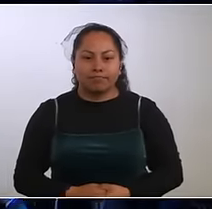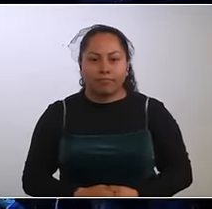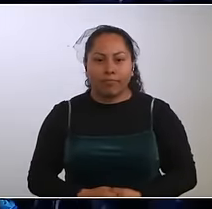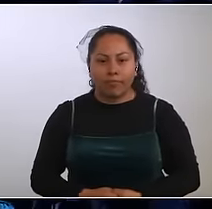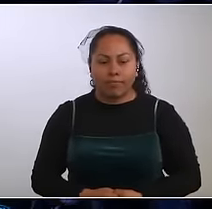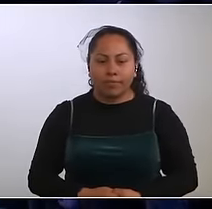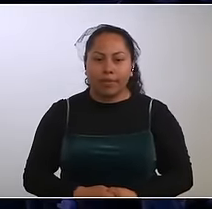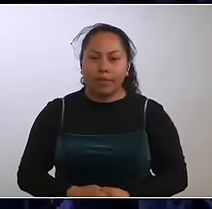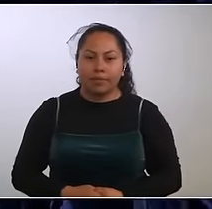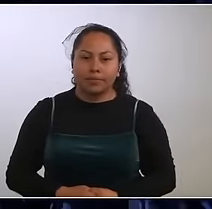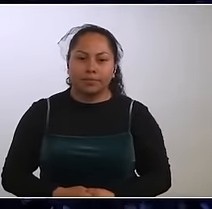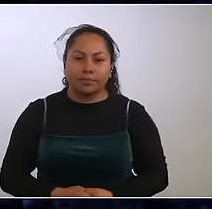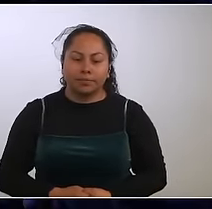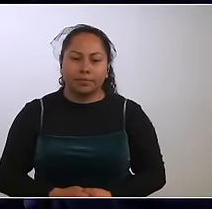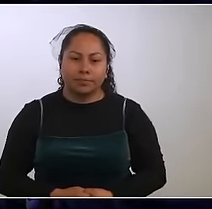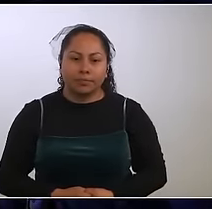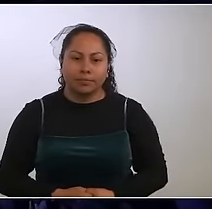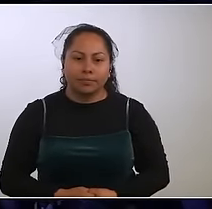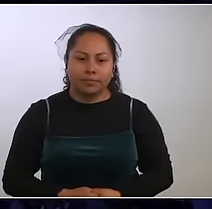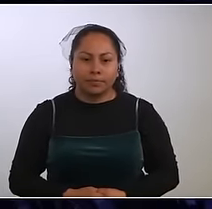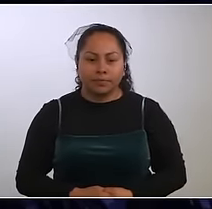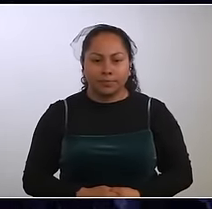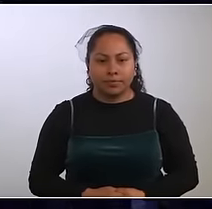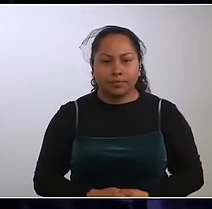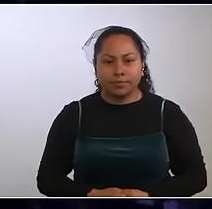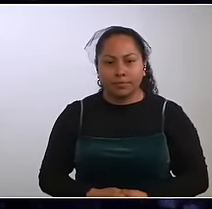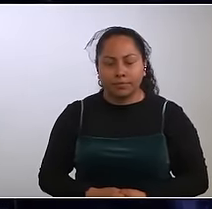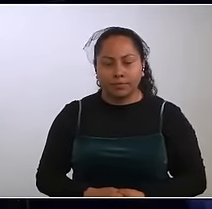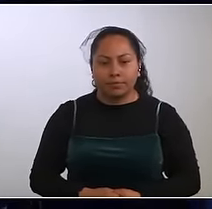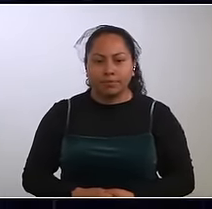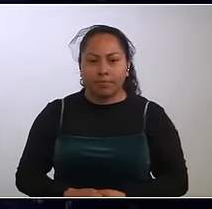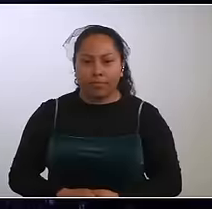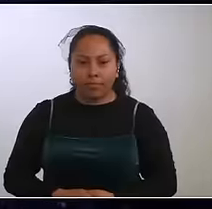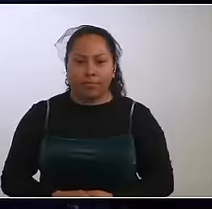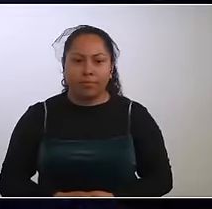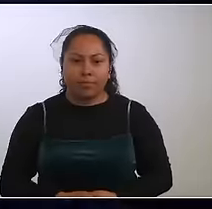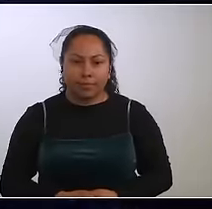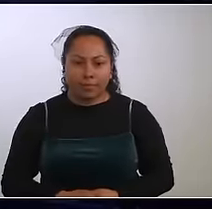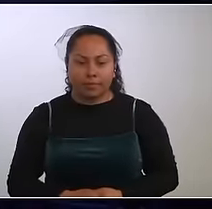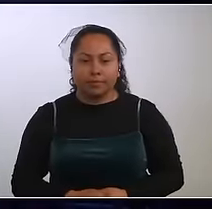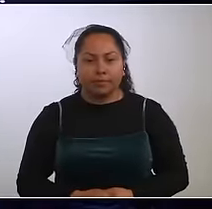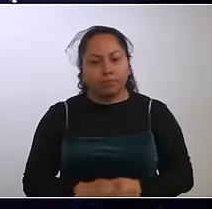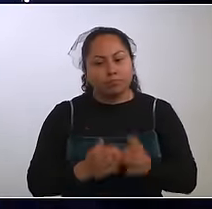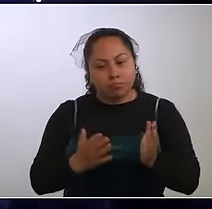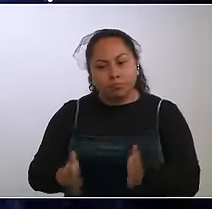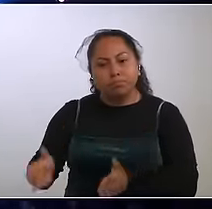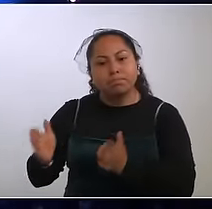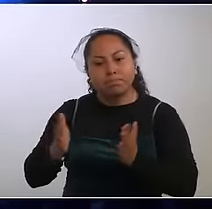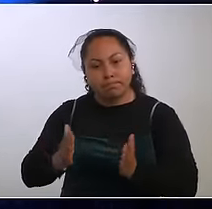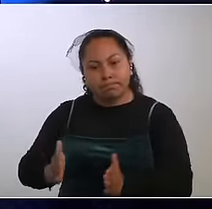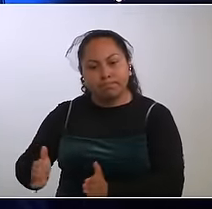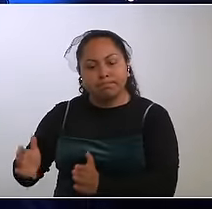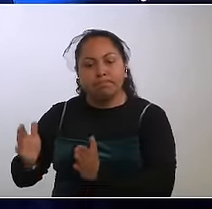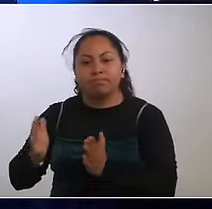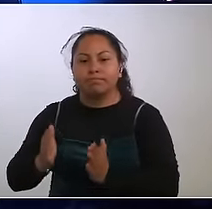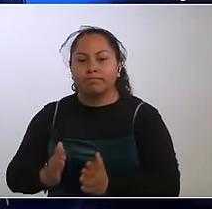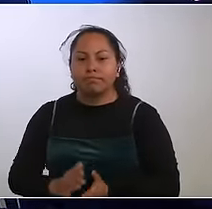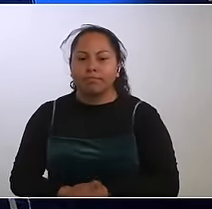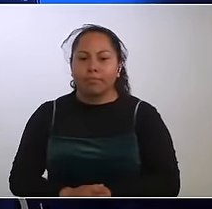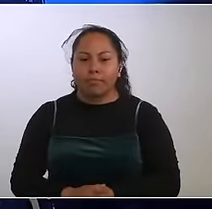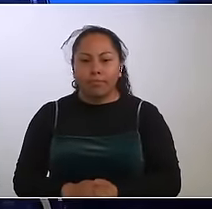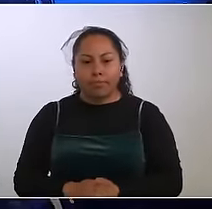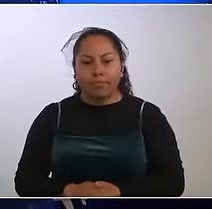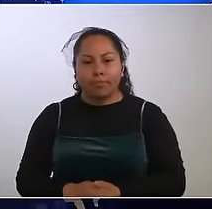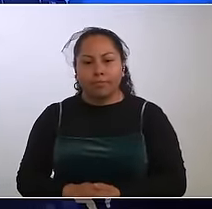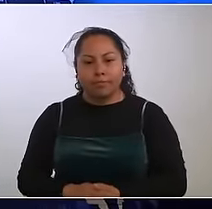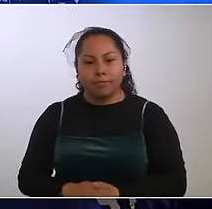Brother, Dr. what I'm envisioning for the year 2024 and what we're organizing for is a movement of the Holy